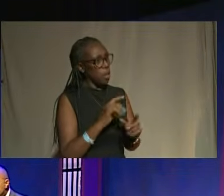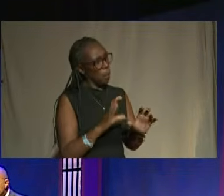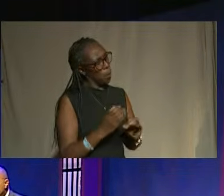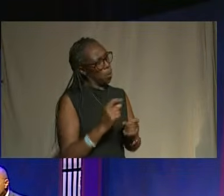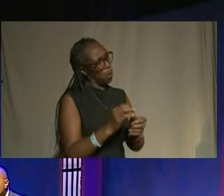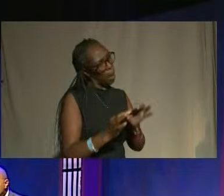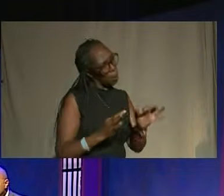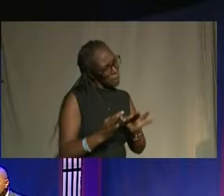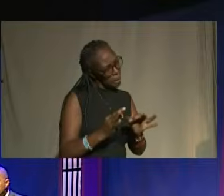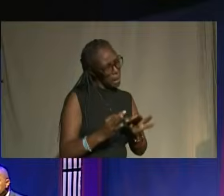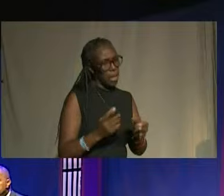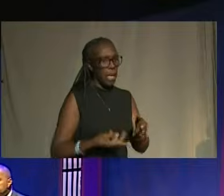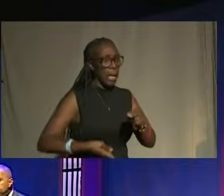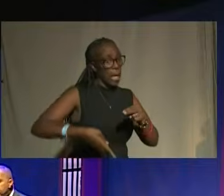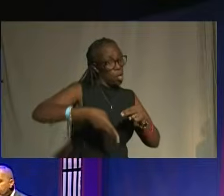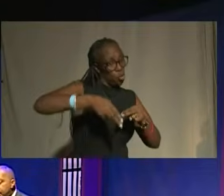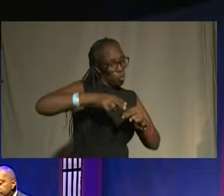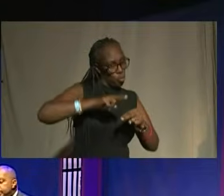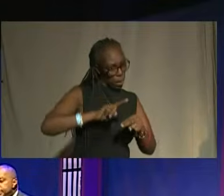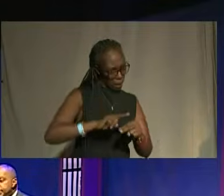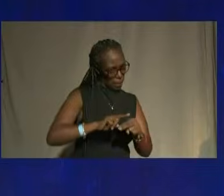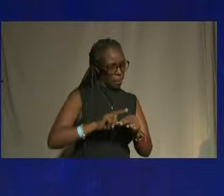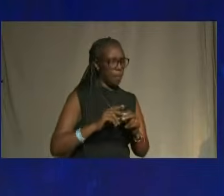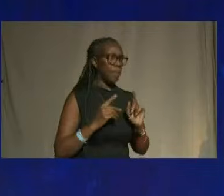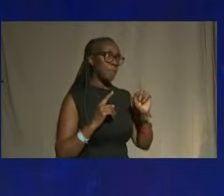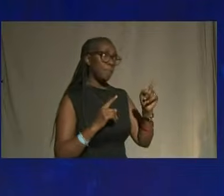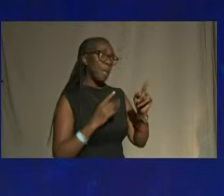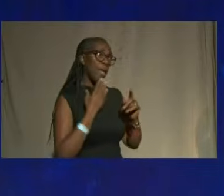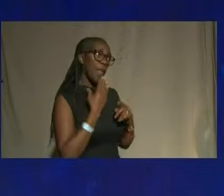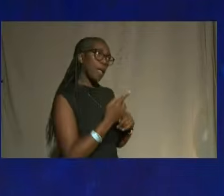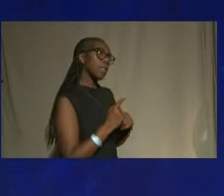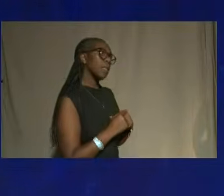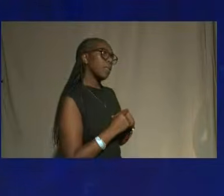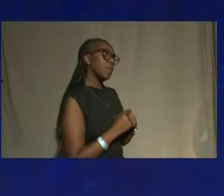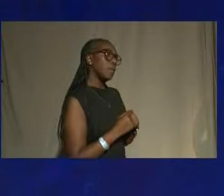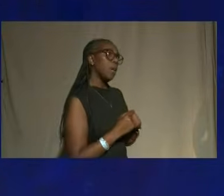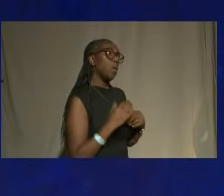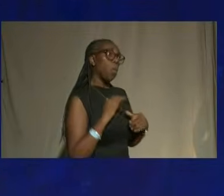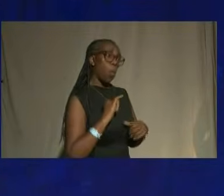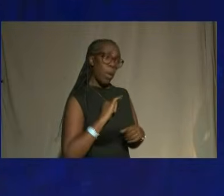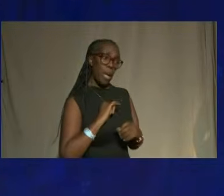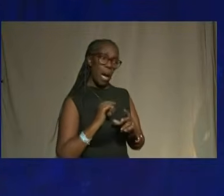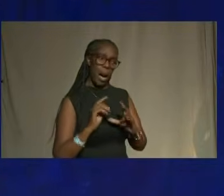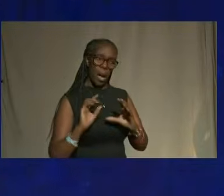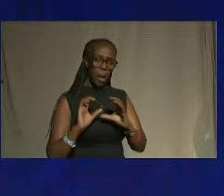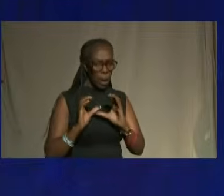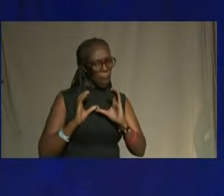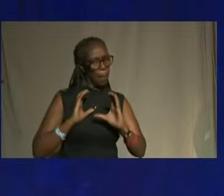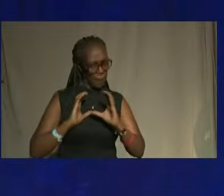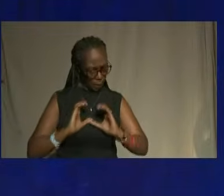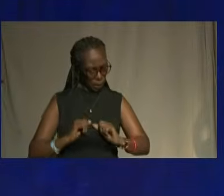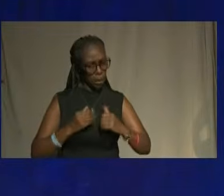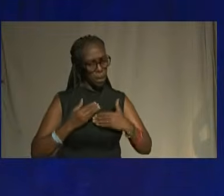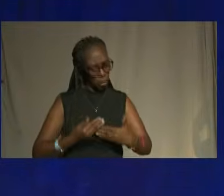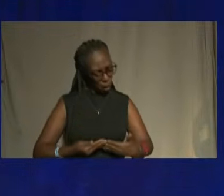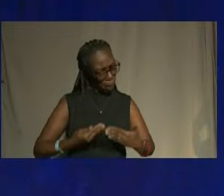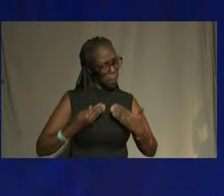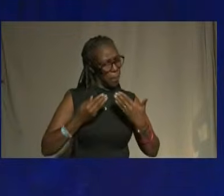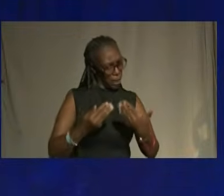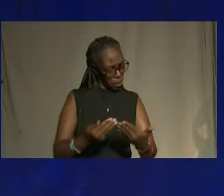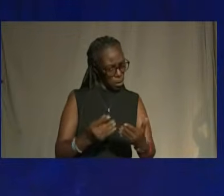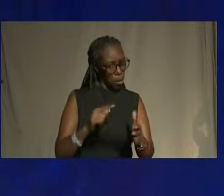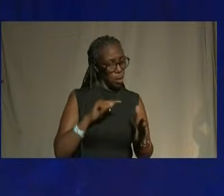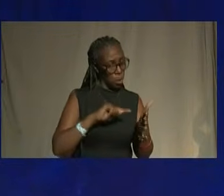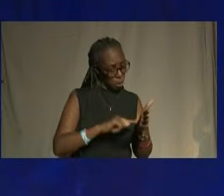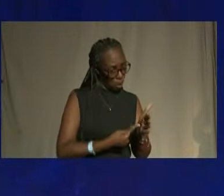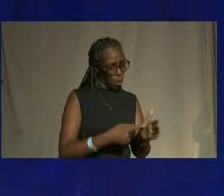that question, Andrew. We are committed to implementing the 3.5 threshold starting